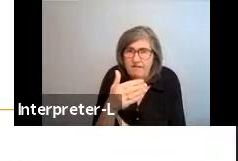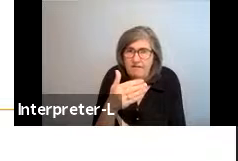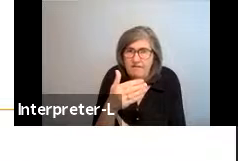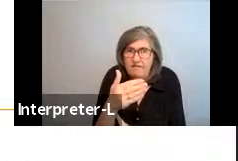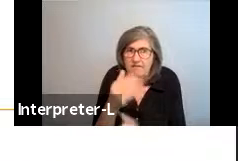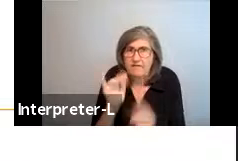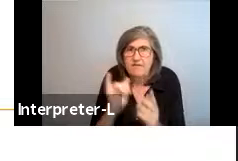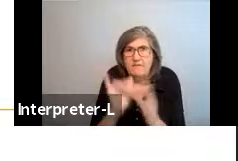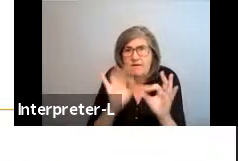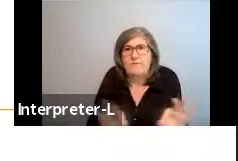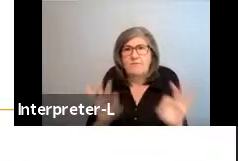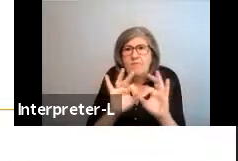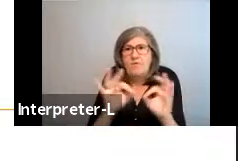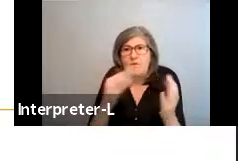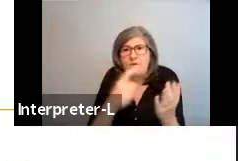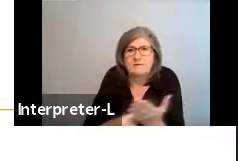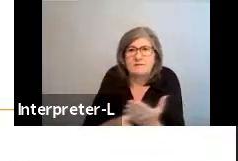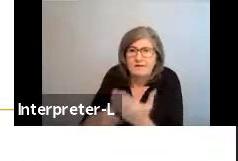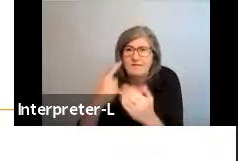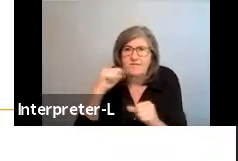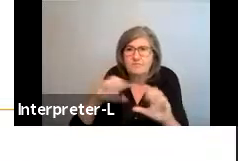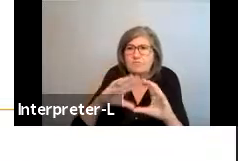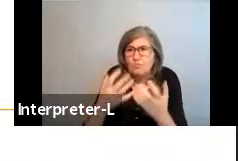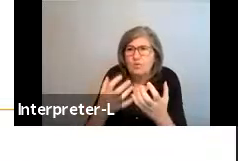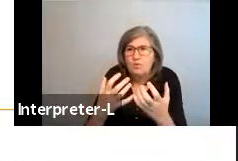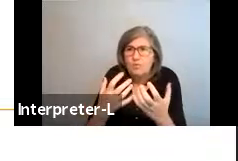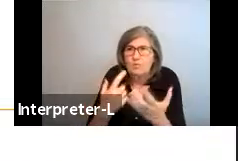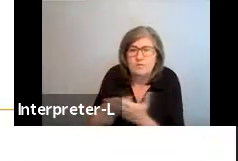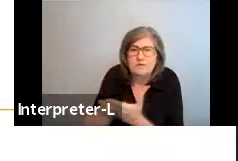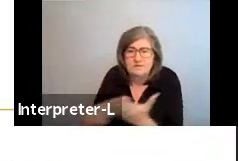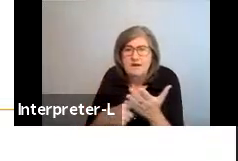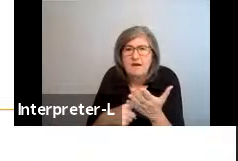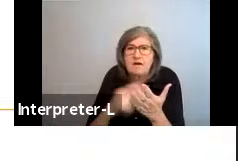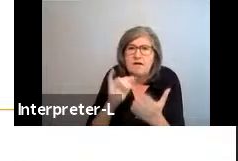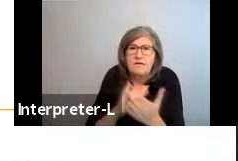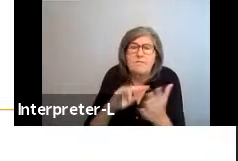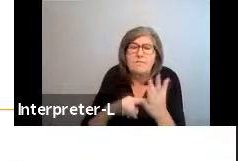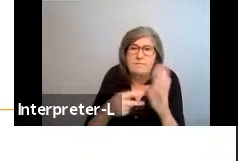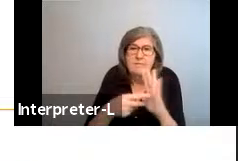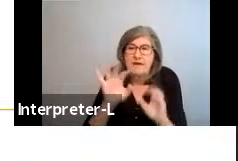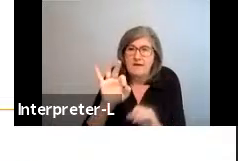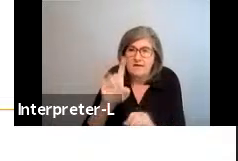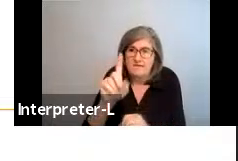important conversation for this group to have, and that is that the FDA